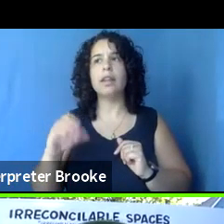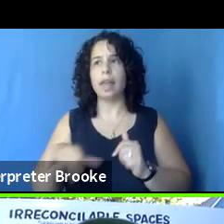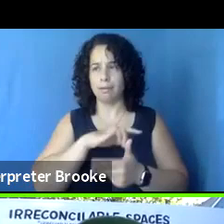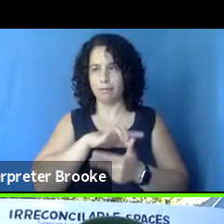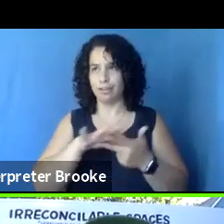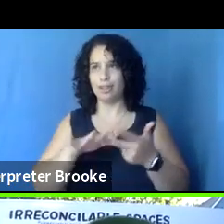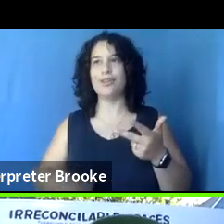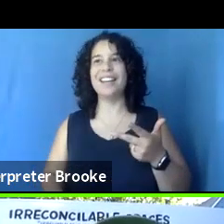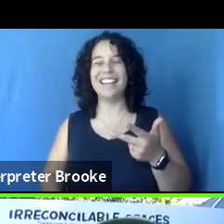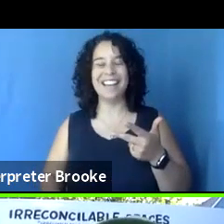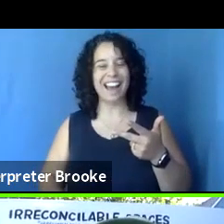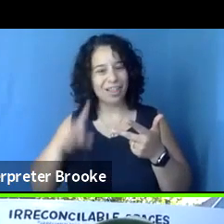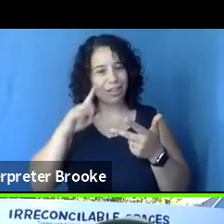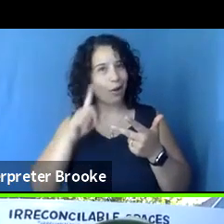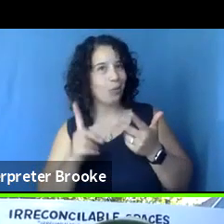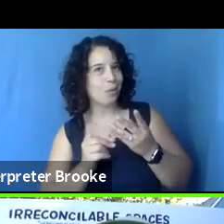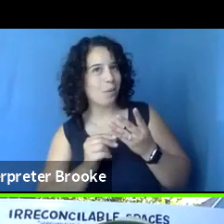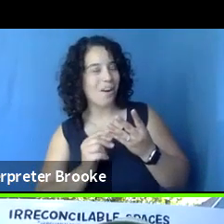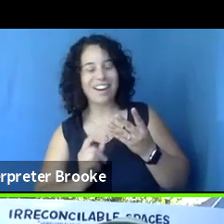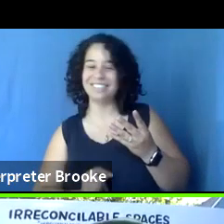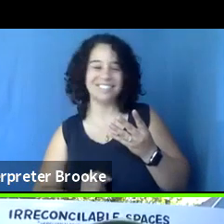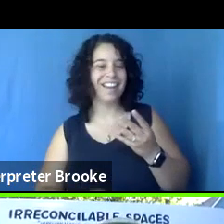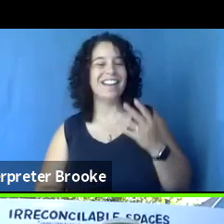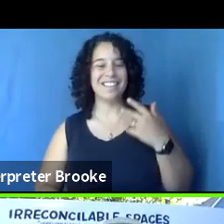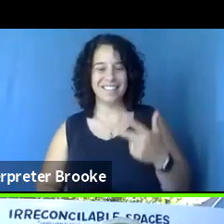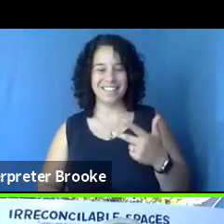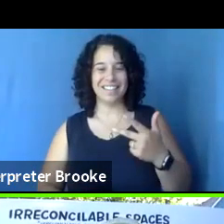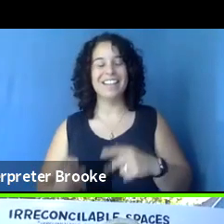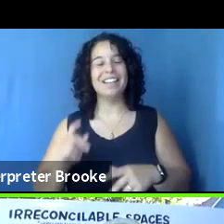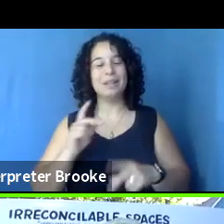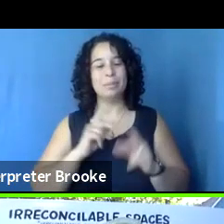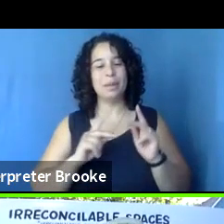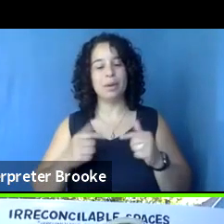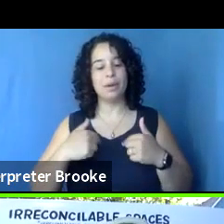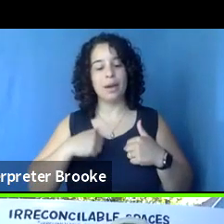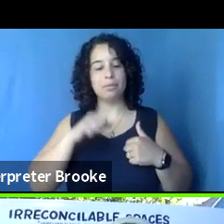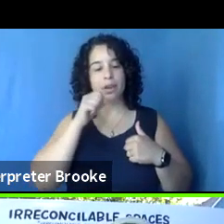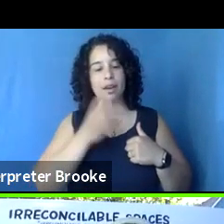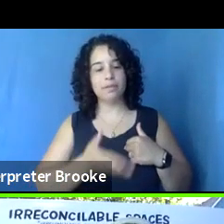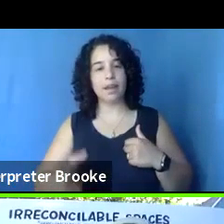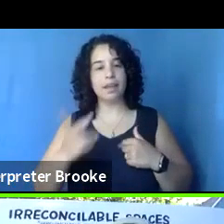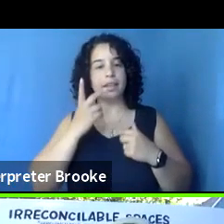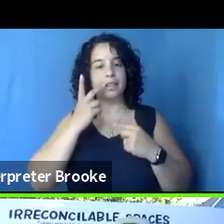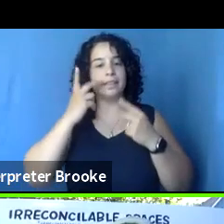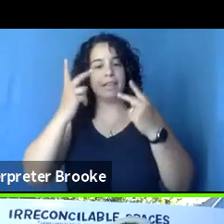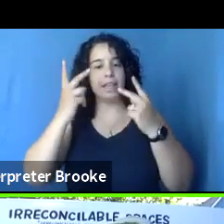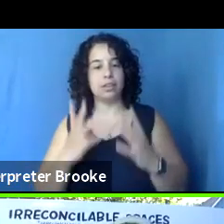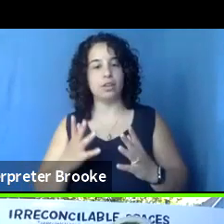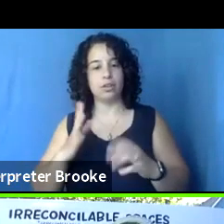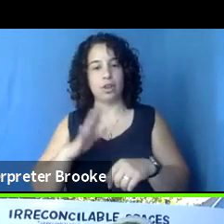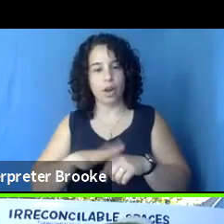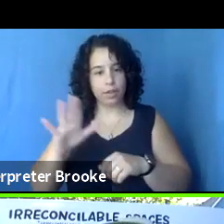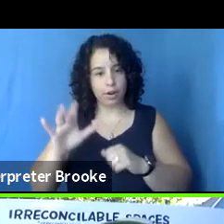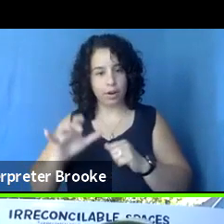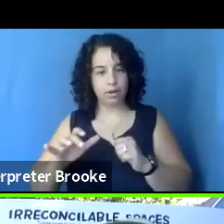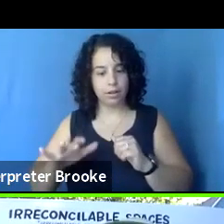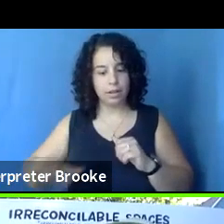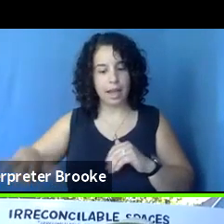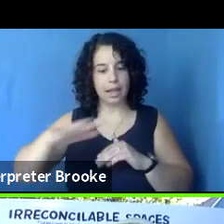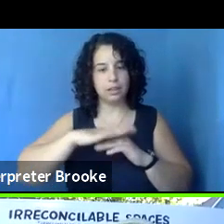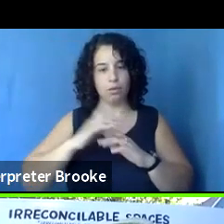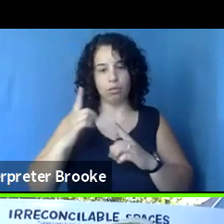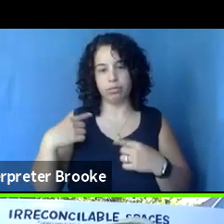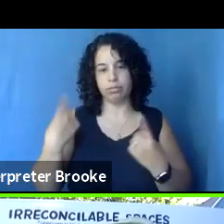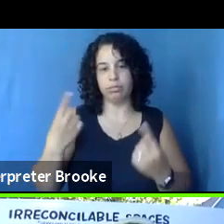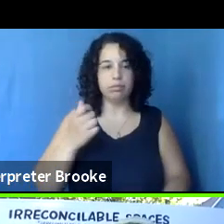of them, peoples. I've been an uninvited guest on these lands for the past 10 or 11 years.